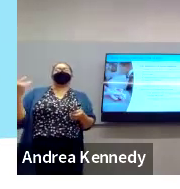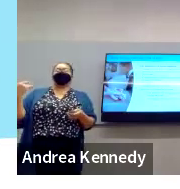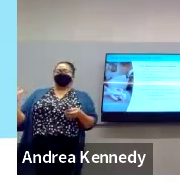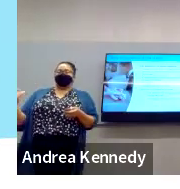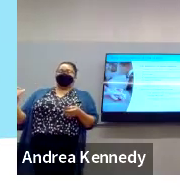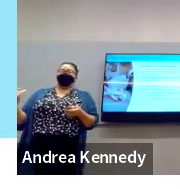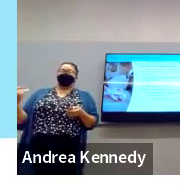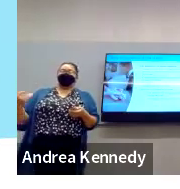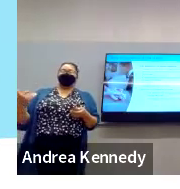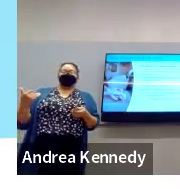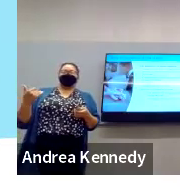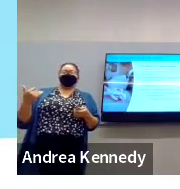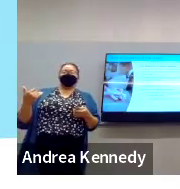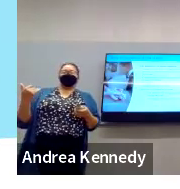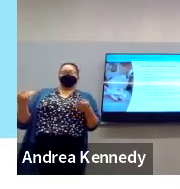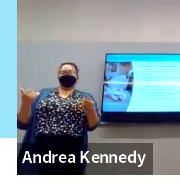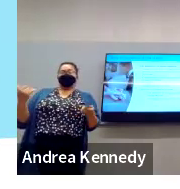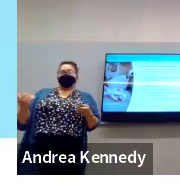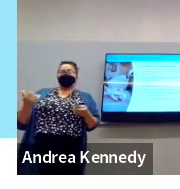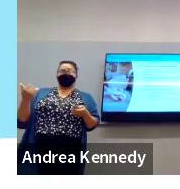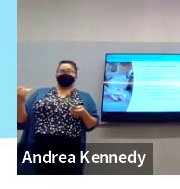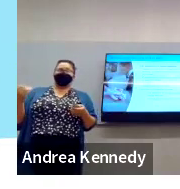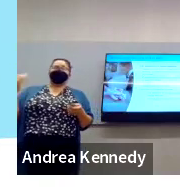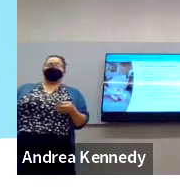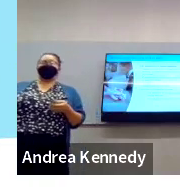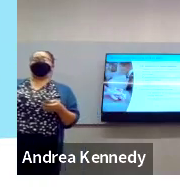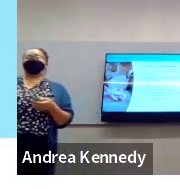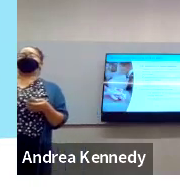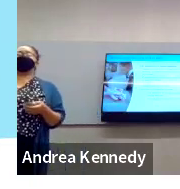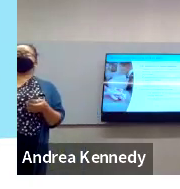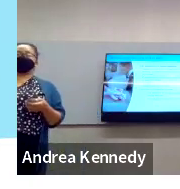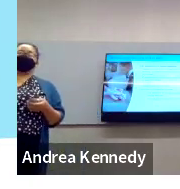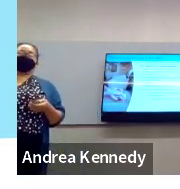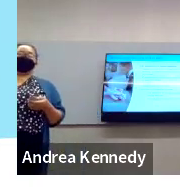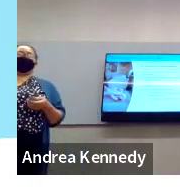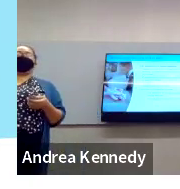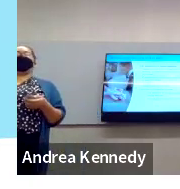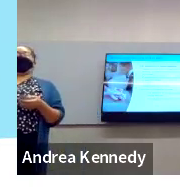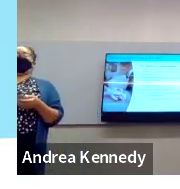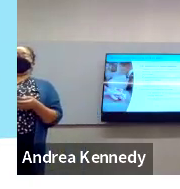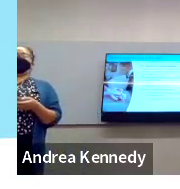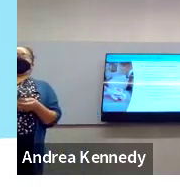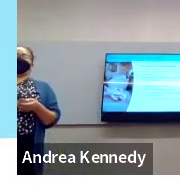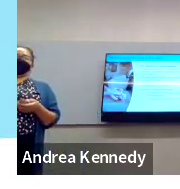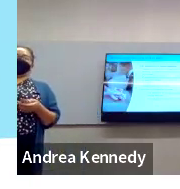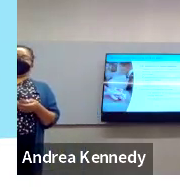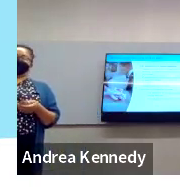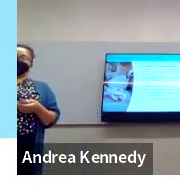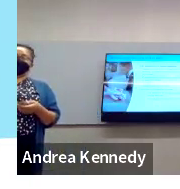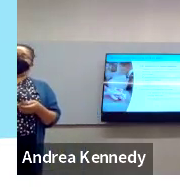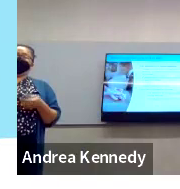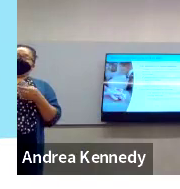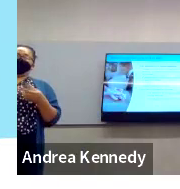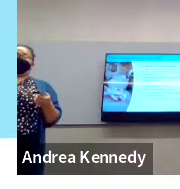of it and save the allowed rent increase portion, but the utility portion will need to be given at the time of your